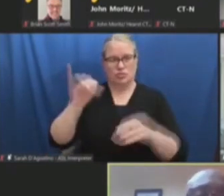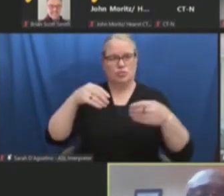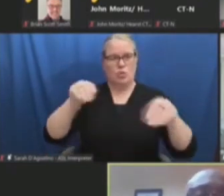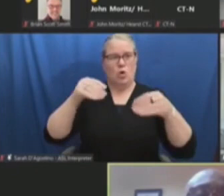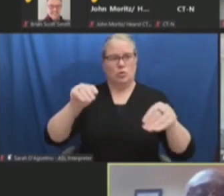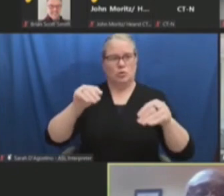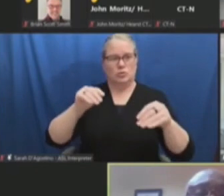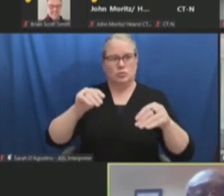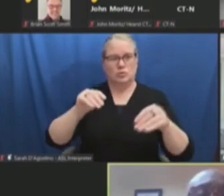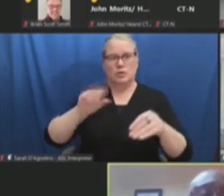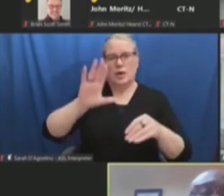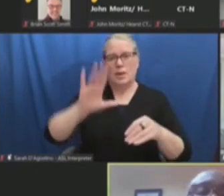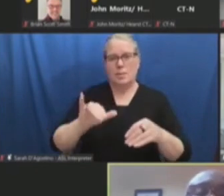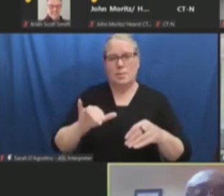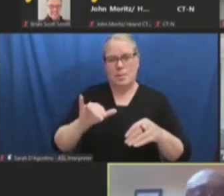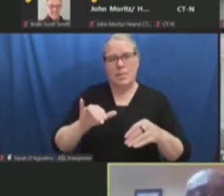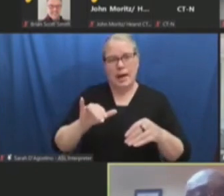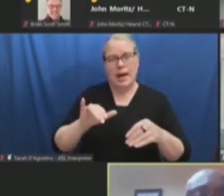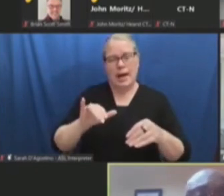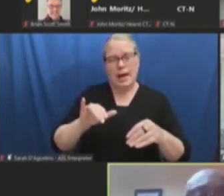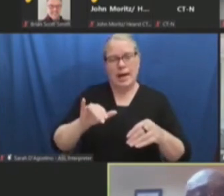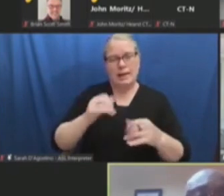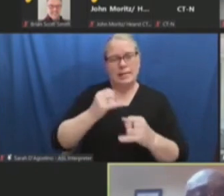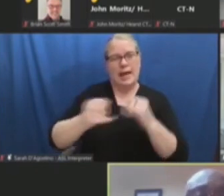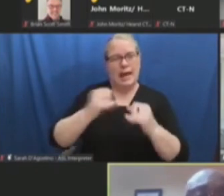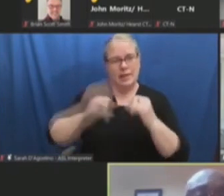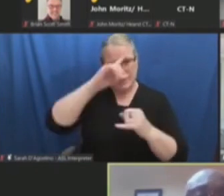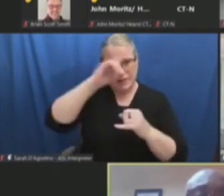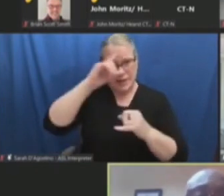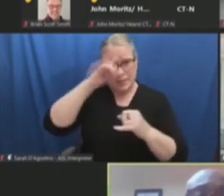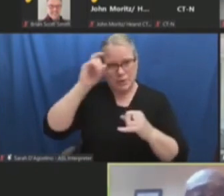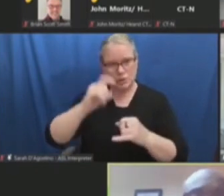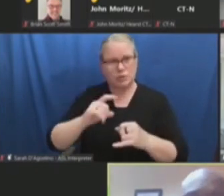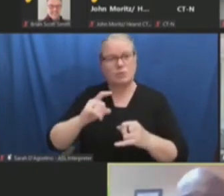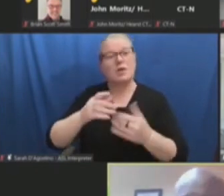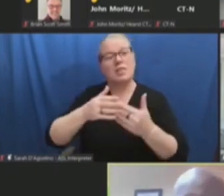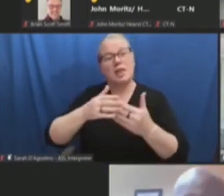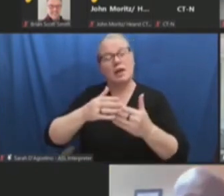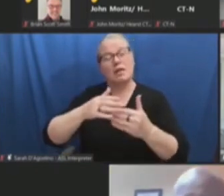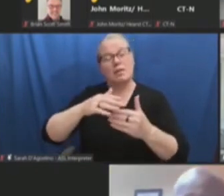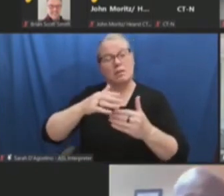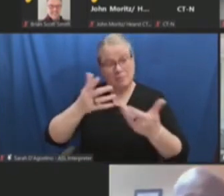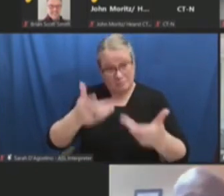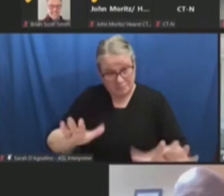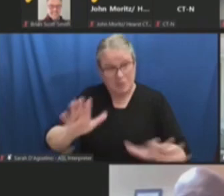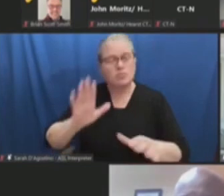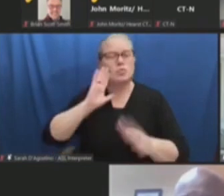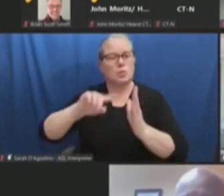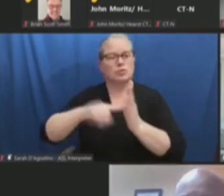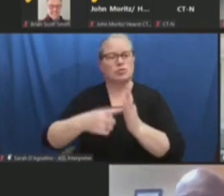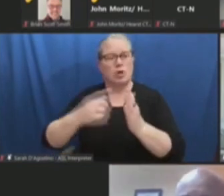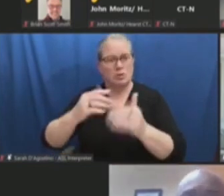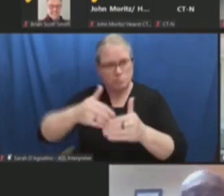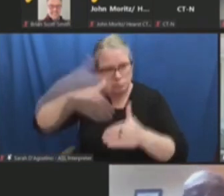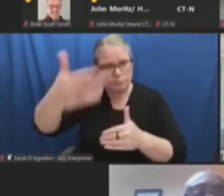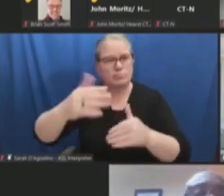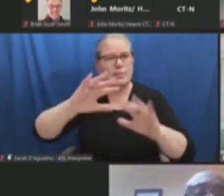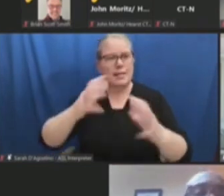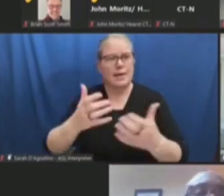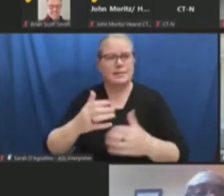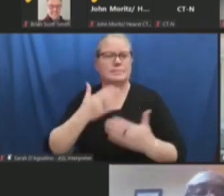fall. After that, we'll start another class. Okay. All right. Thank you very much. You're I welcome. will follow up